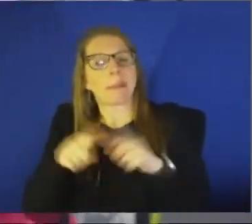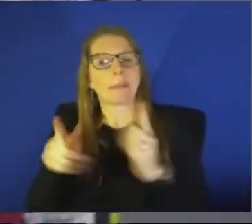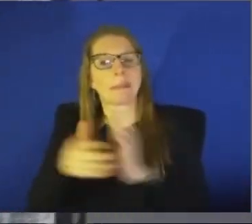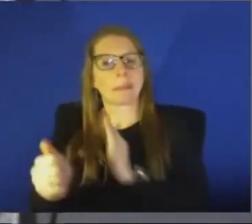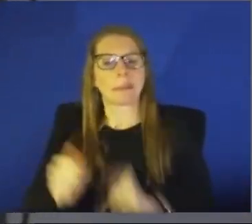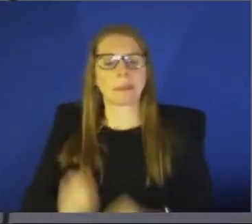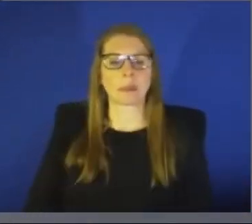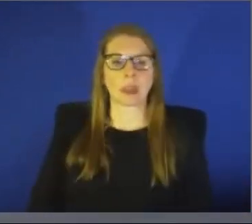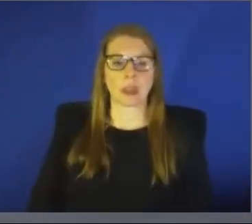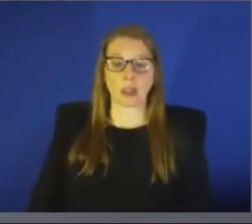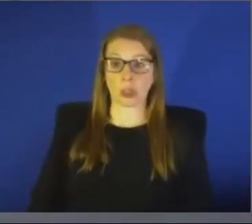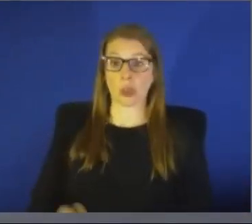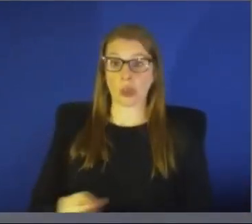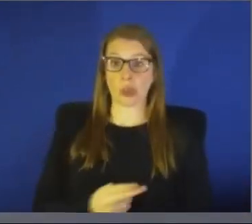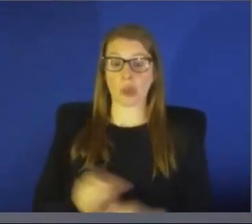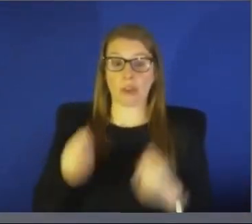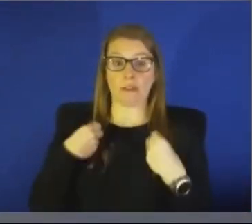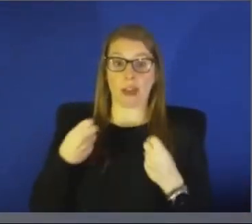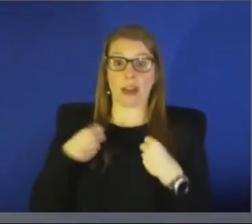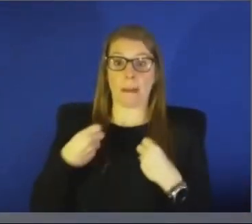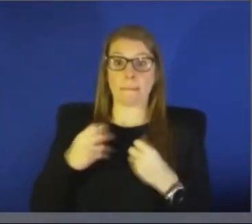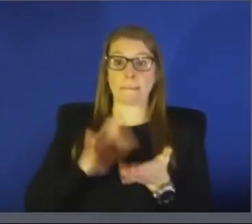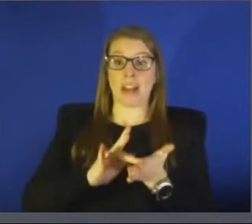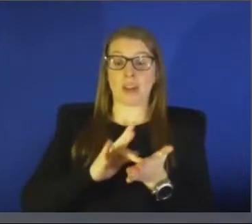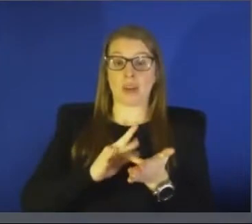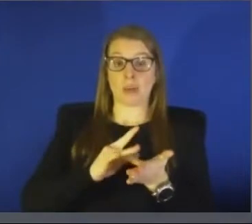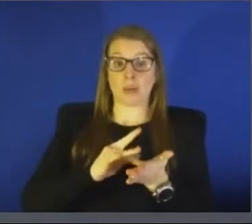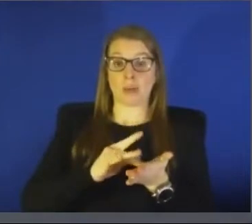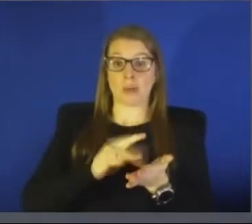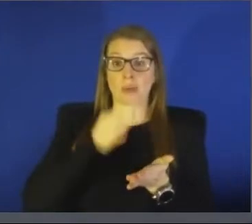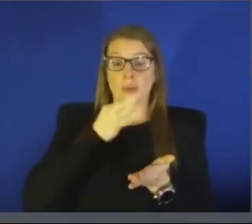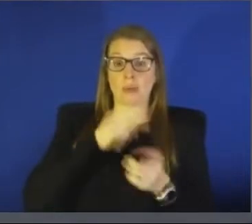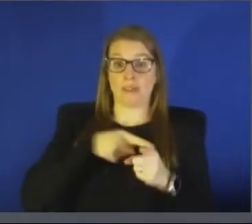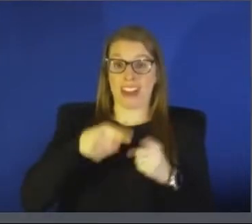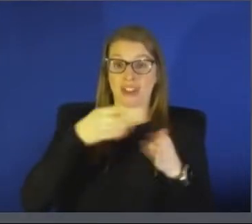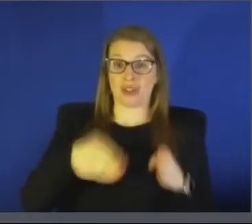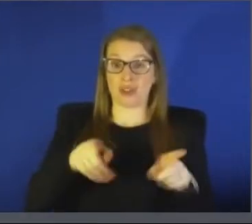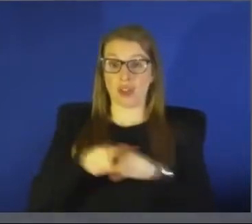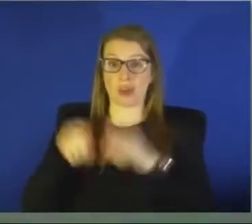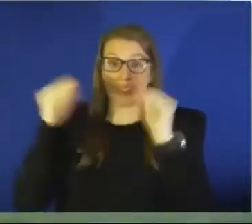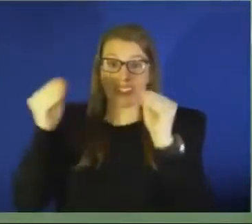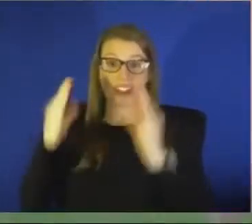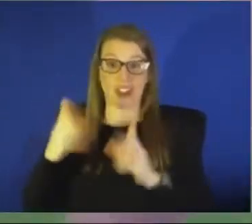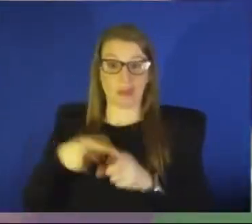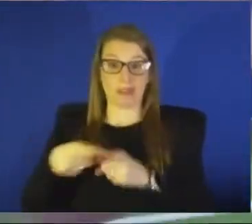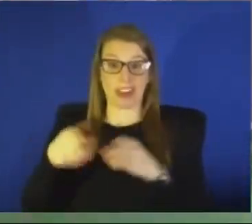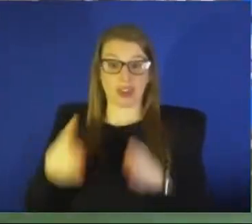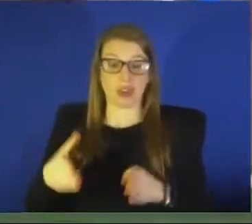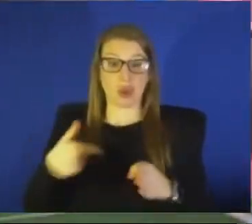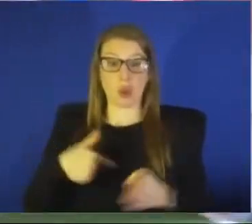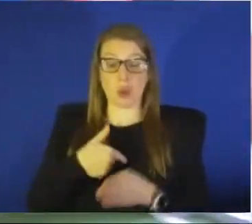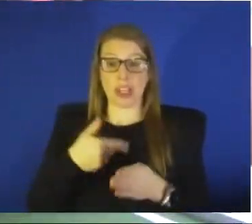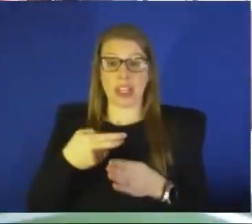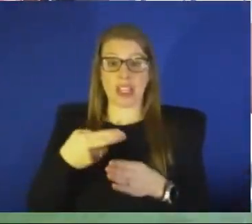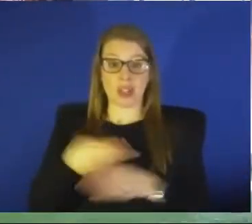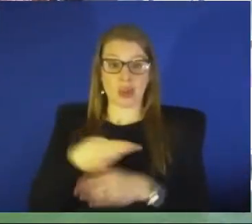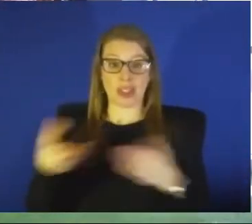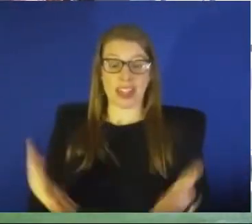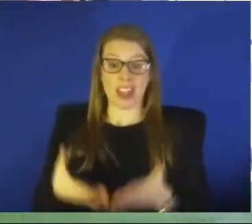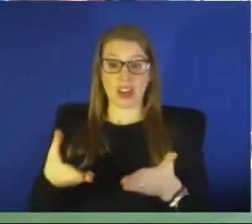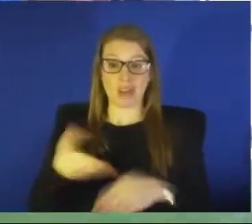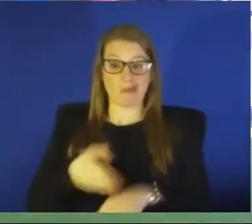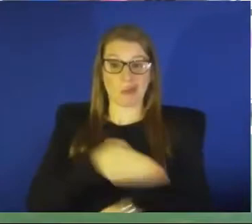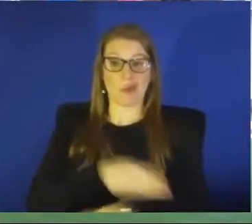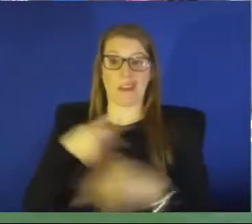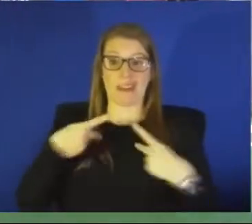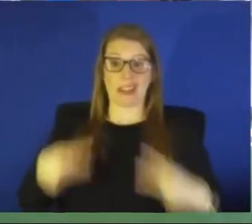fitness, medical professionals, and teaching professionals alike. We use it here more to improve your physical capabilities. We're not trying to